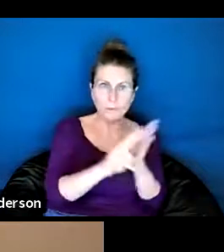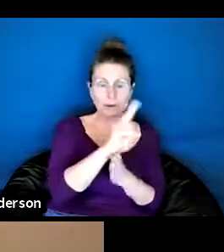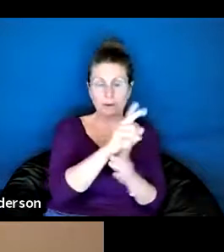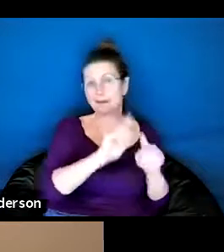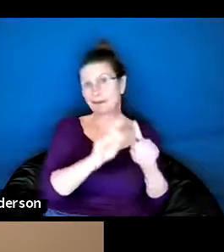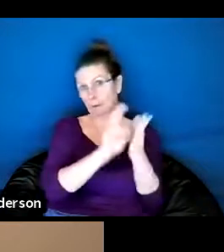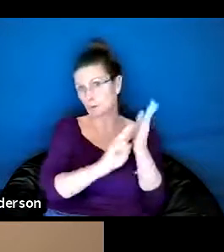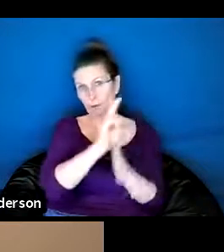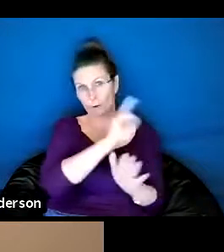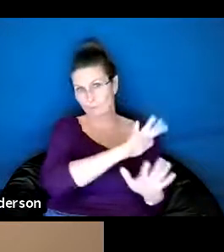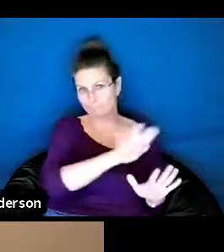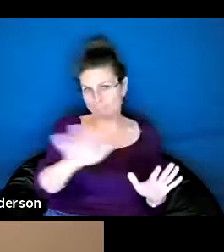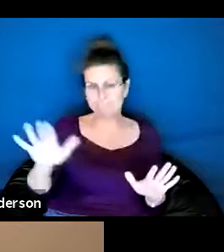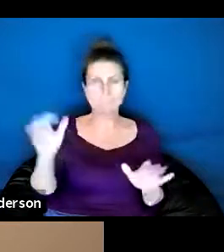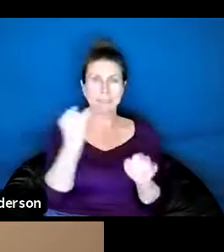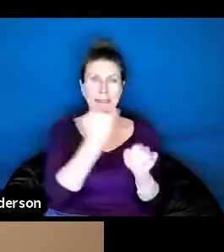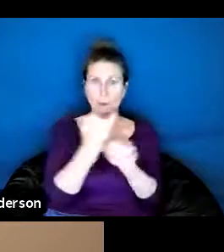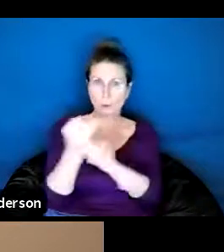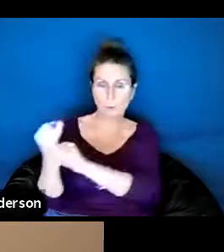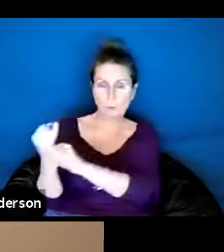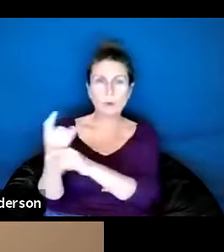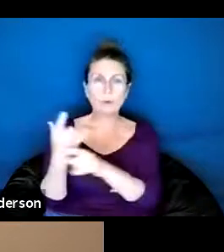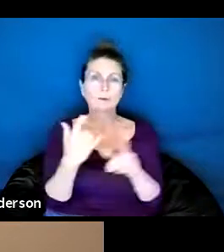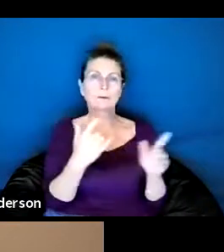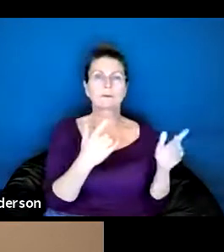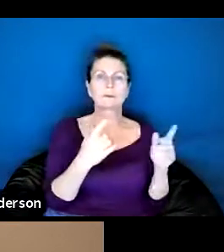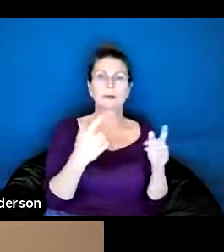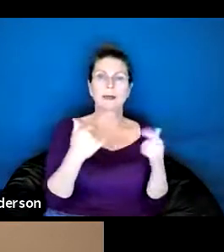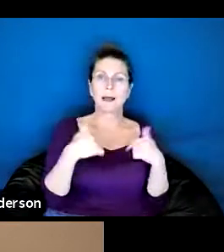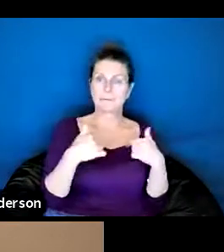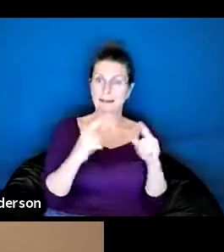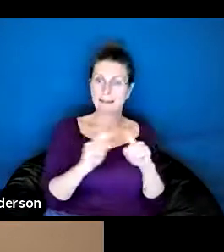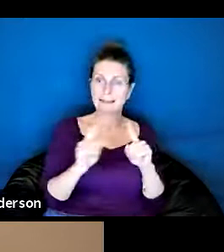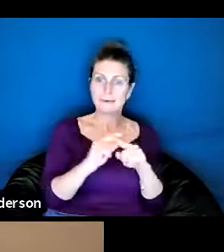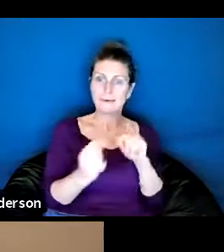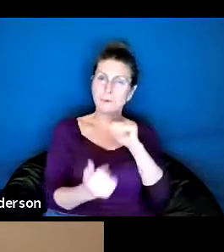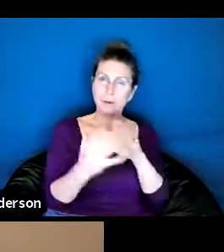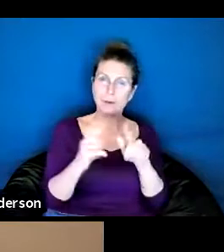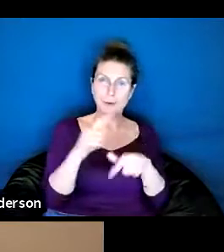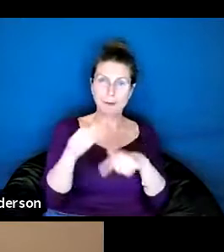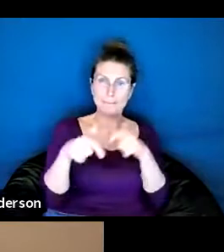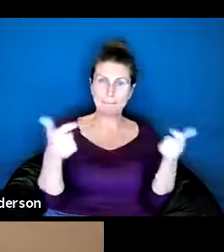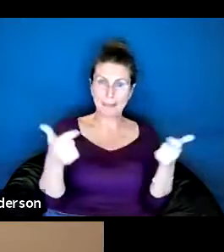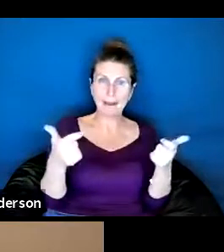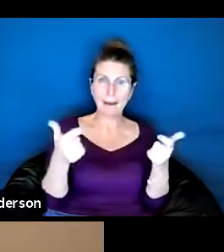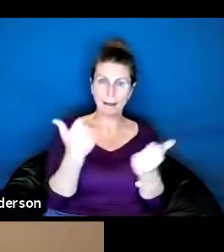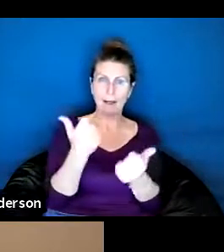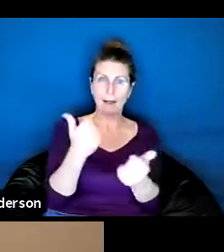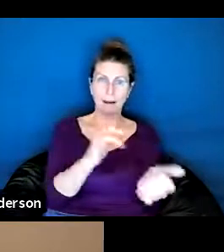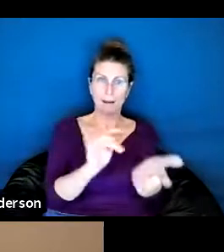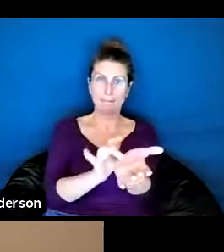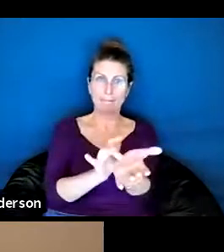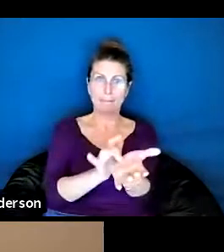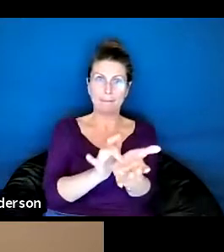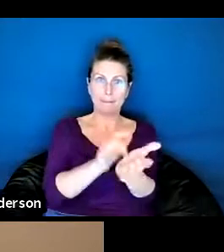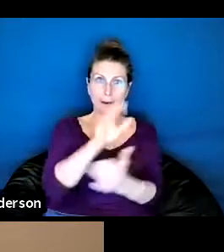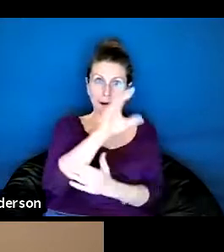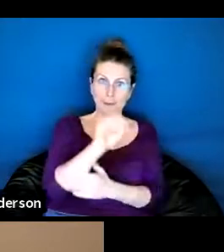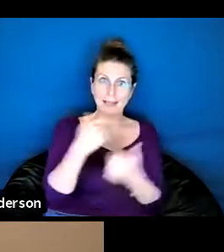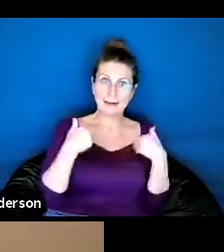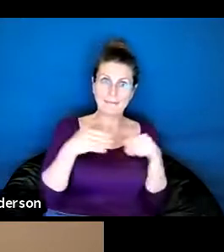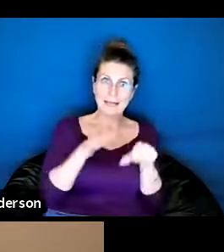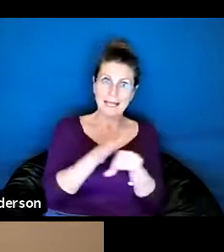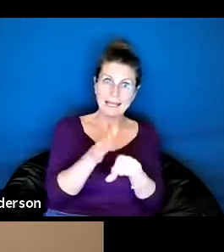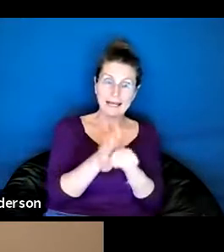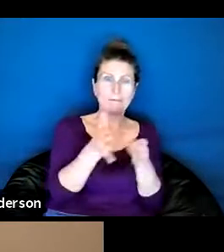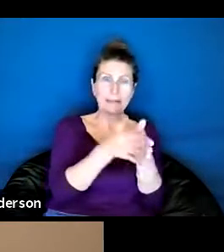and startups to having pull-through mechanisms so that big drug companies are incentivized enough. They don't